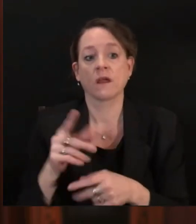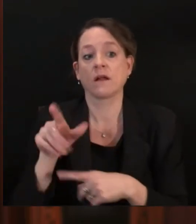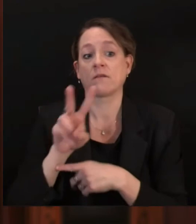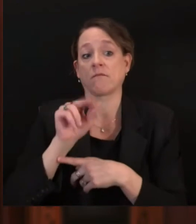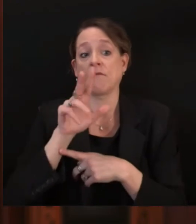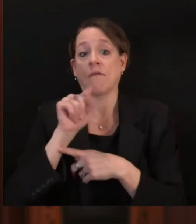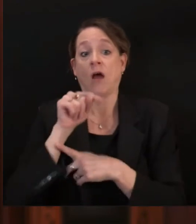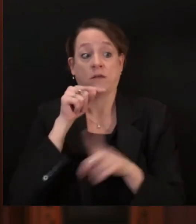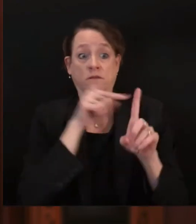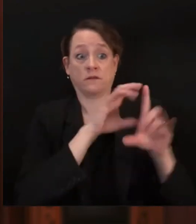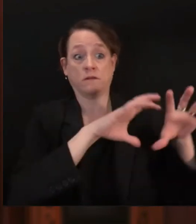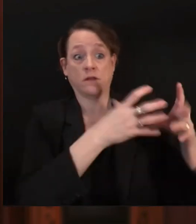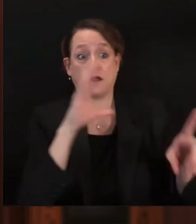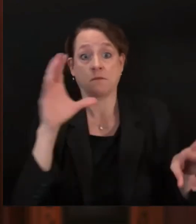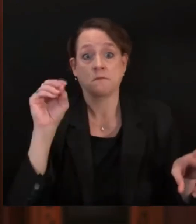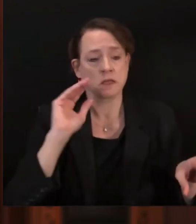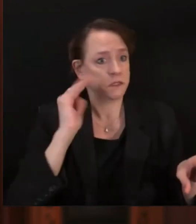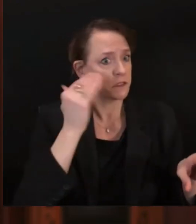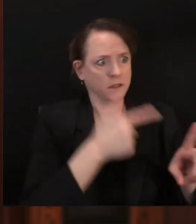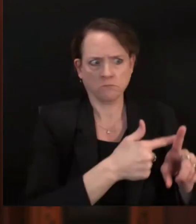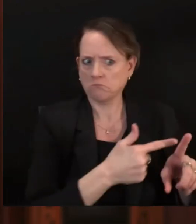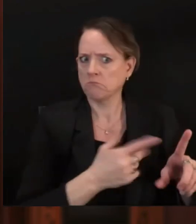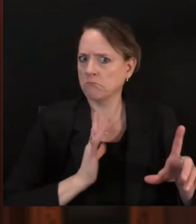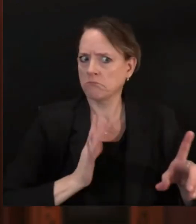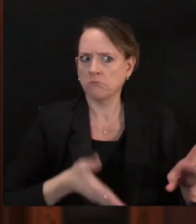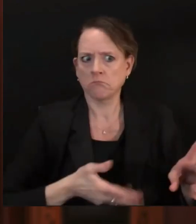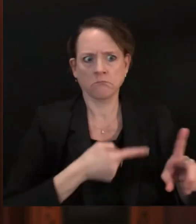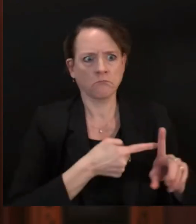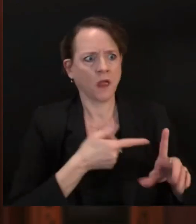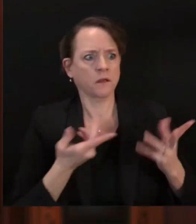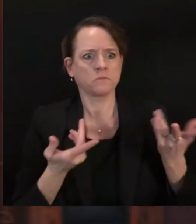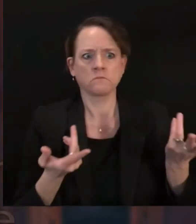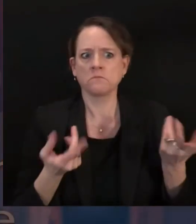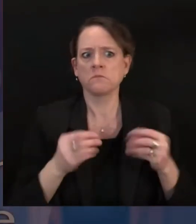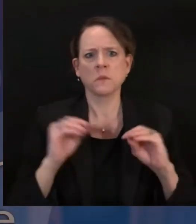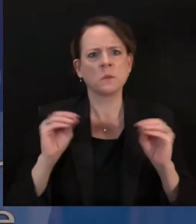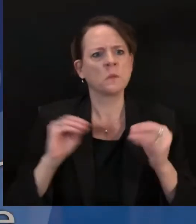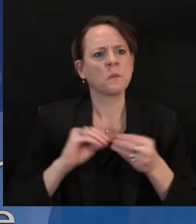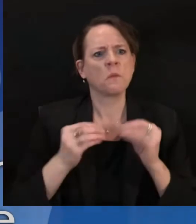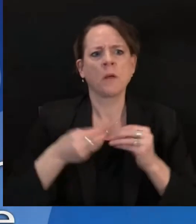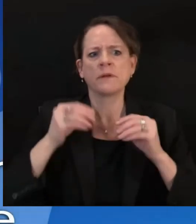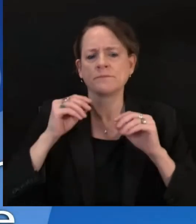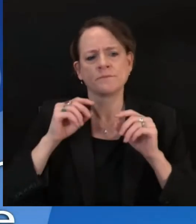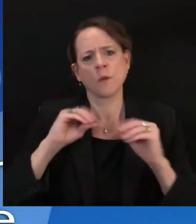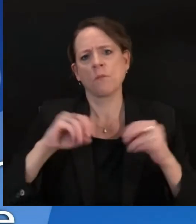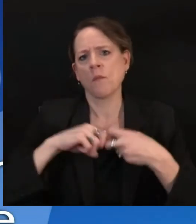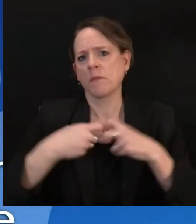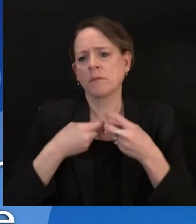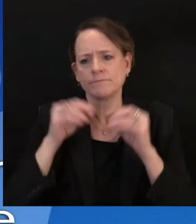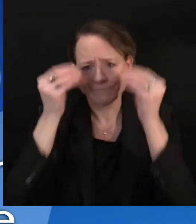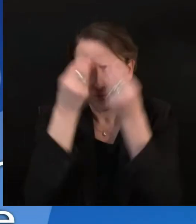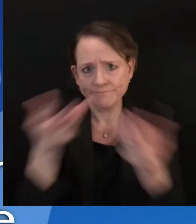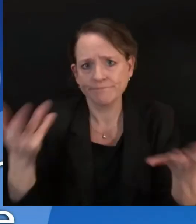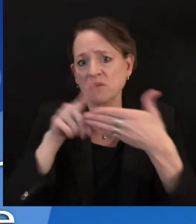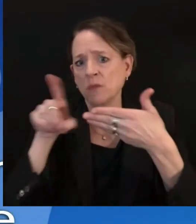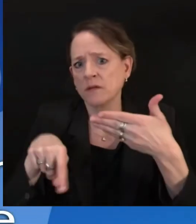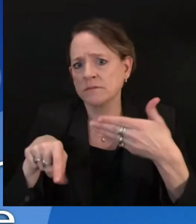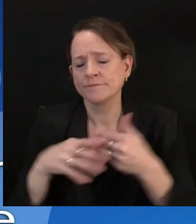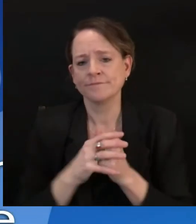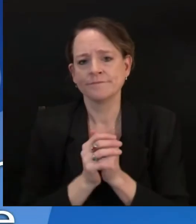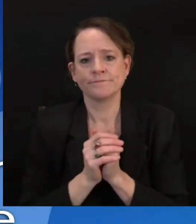capacity issues here in Wisconsin. Thank you, Mary Jo. And that concludes today's briefing. Please continue to monitor